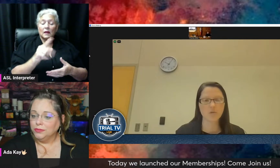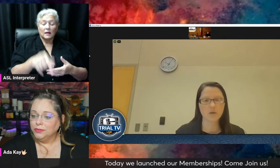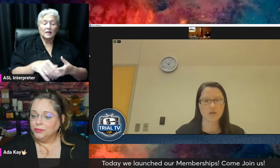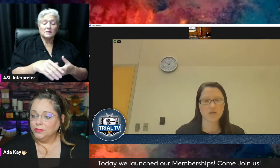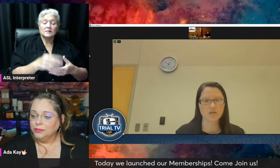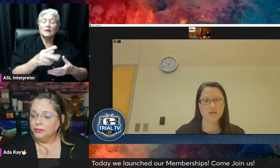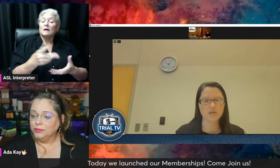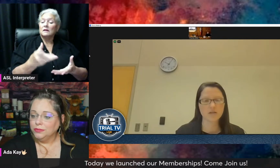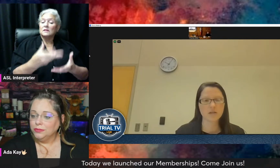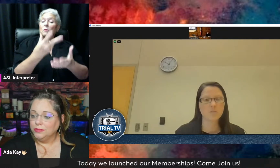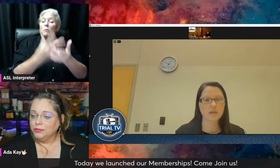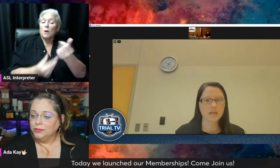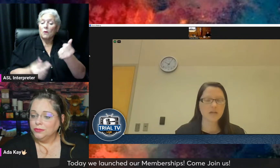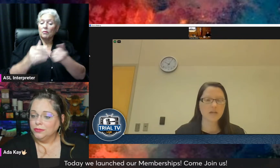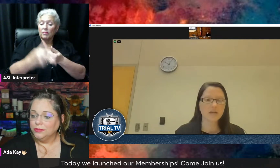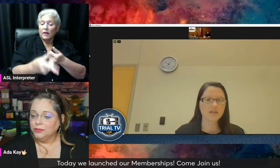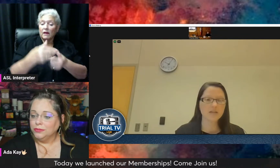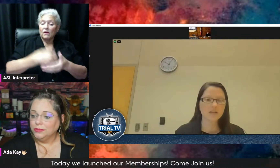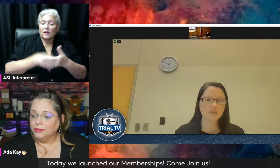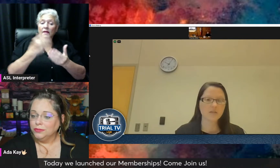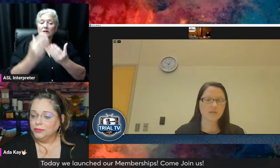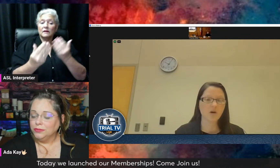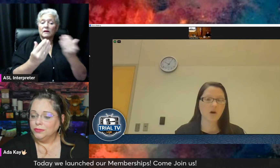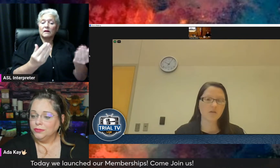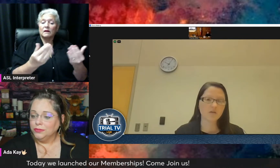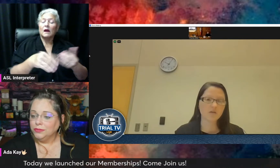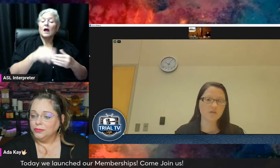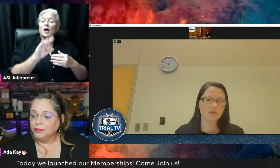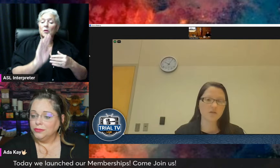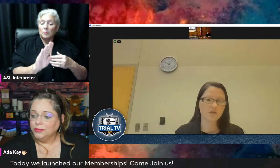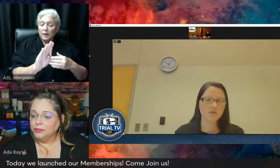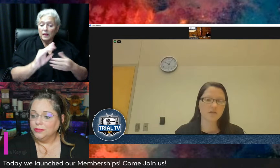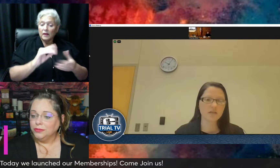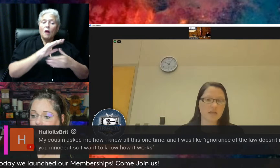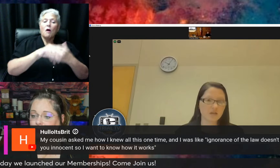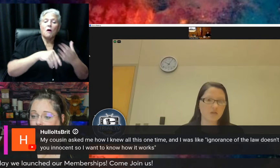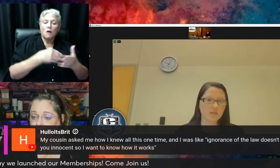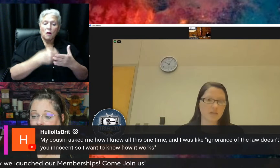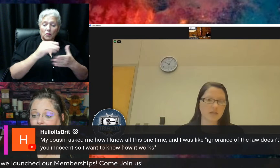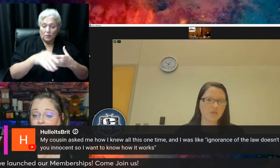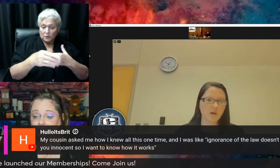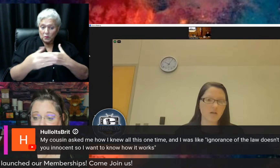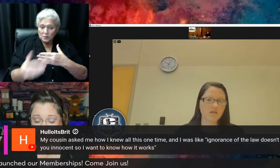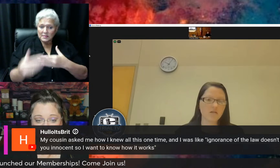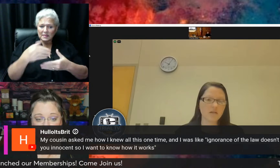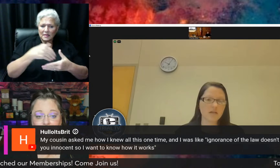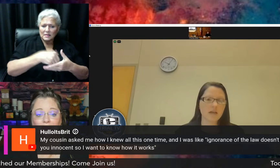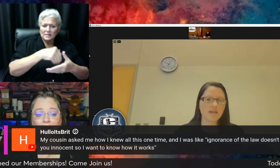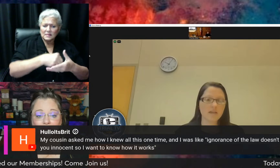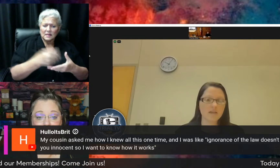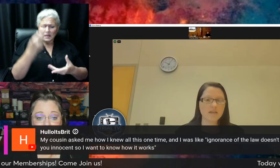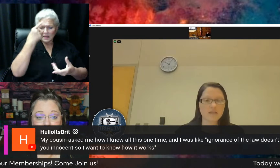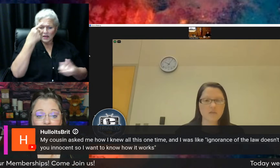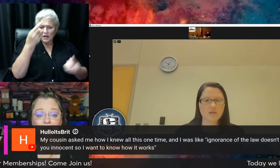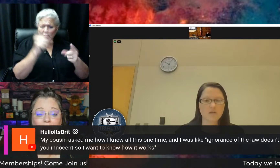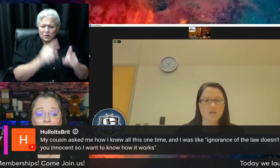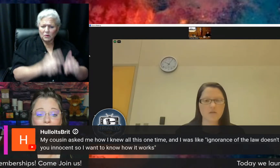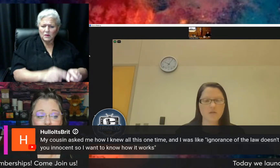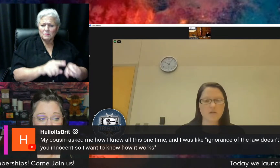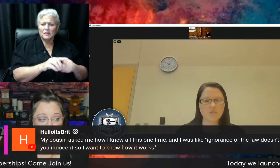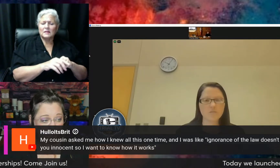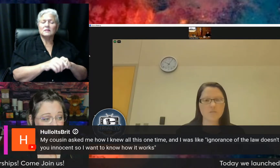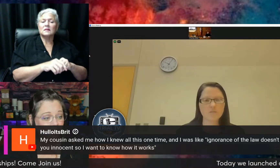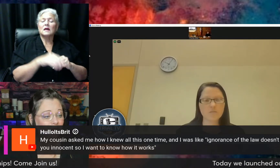both impressions? B, is the sequence of all of those features in agreement as well? And then C, we